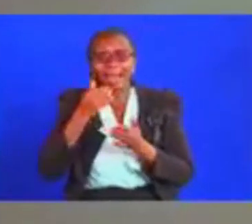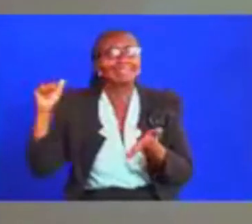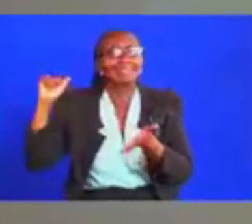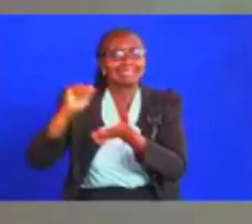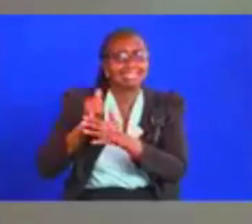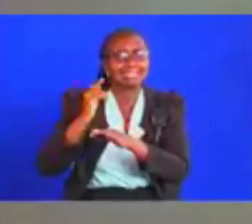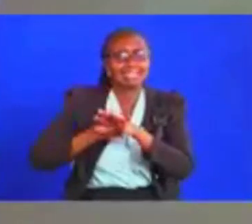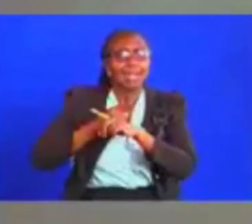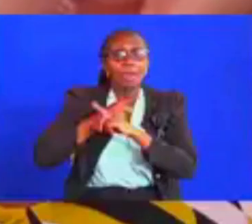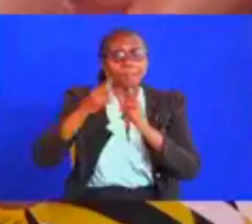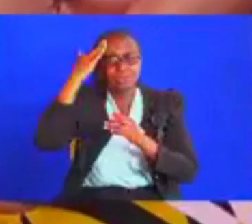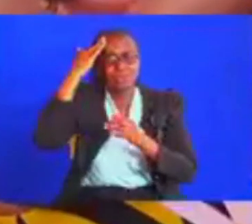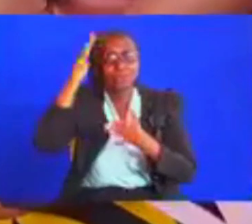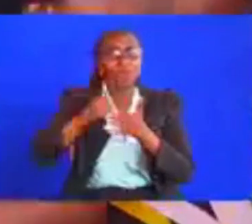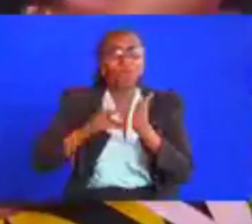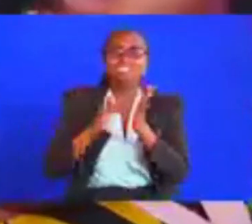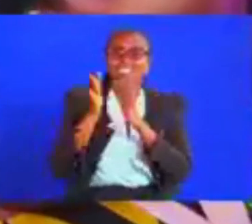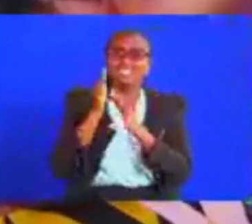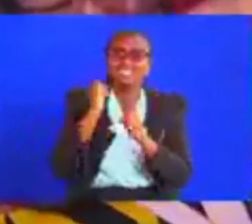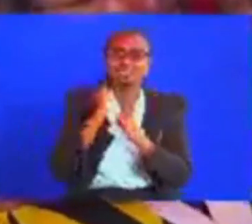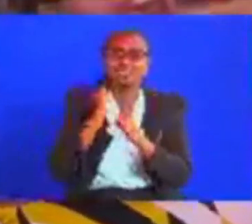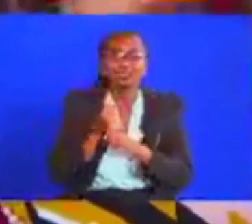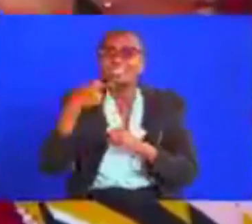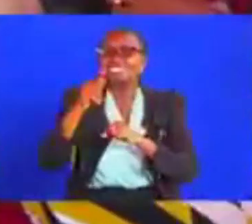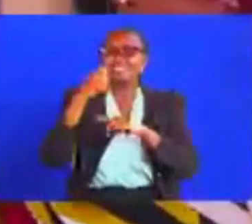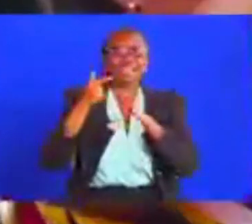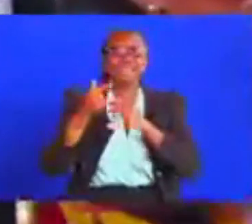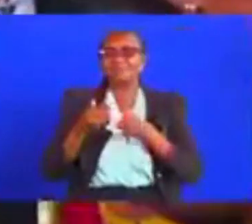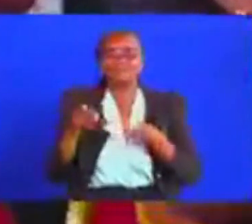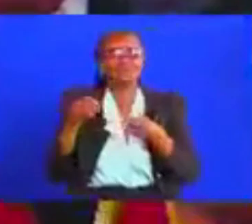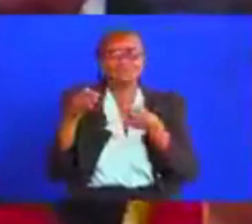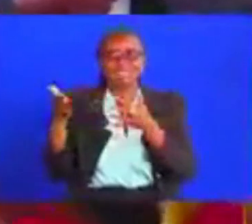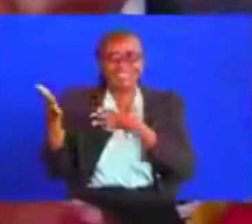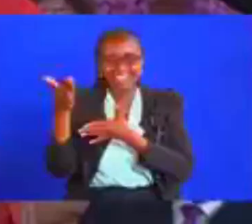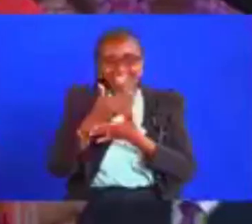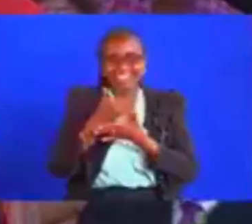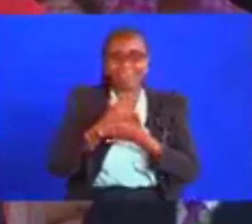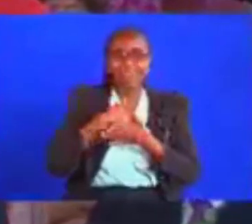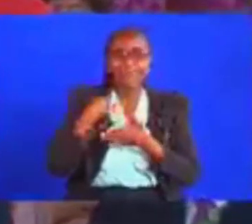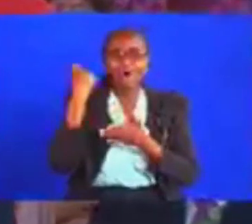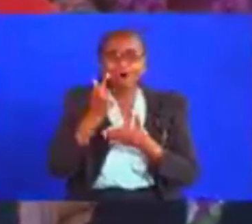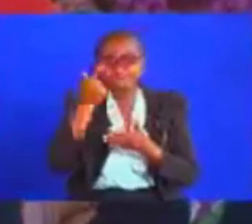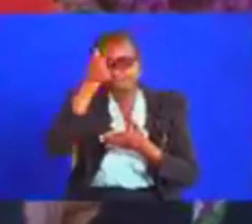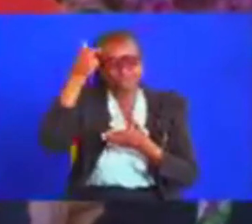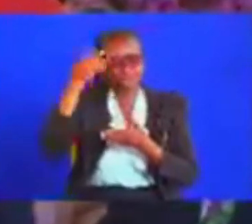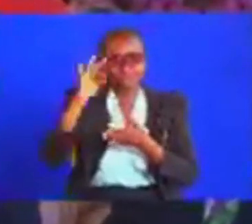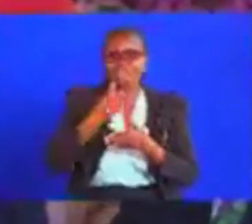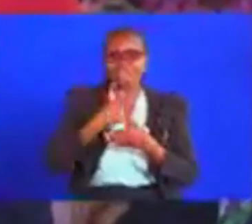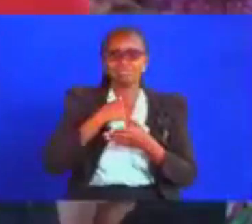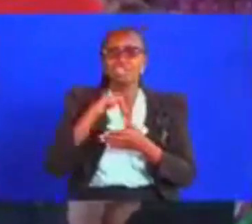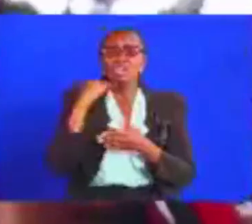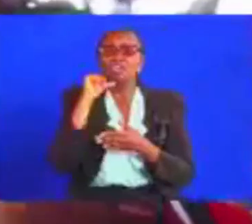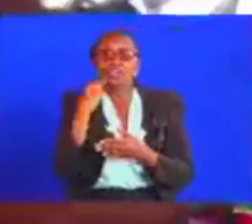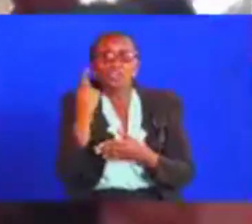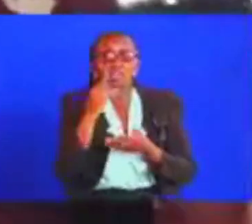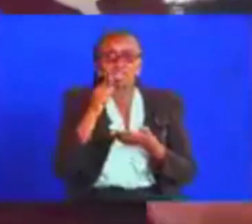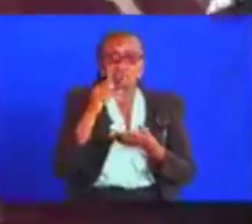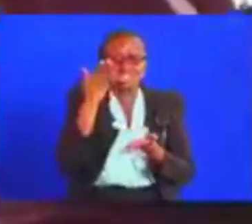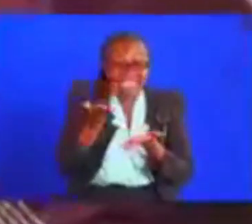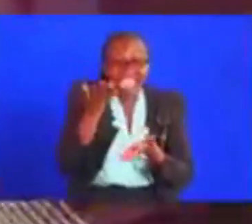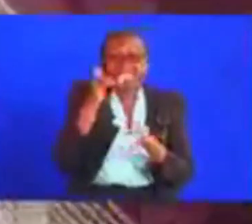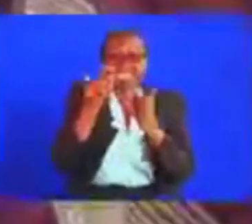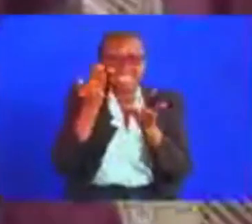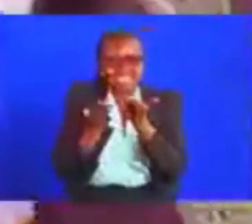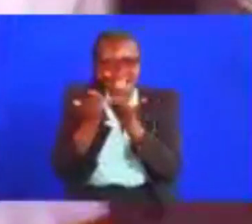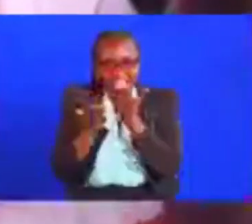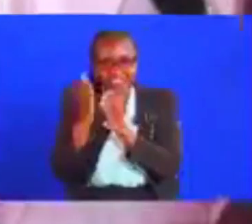but do you know what Jesus did? He came to Gadara just for me. Just because you were not in that service does not mean he did not